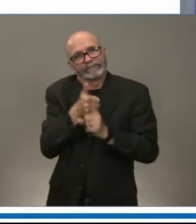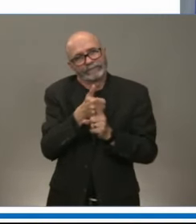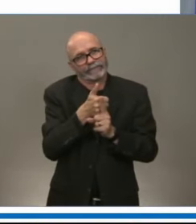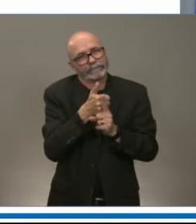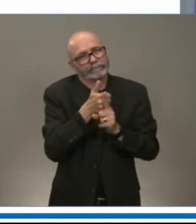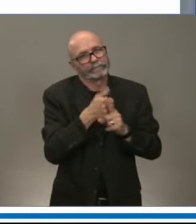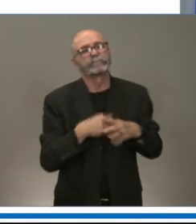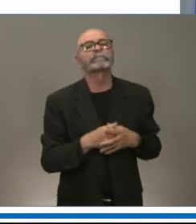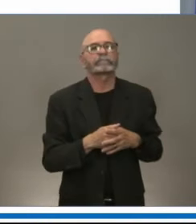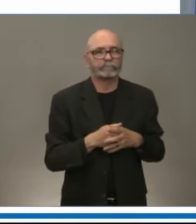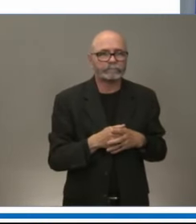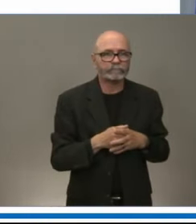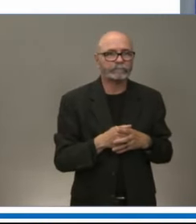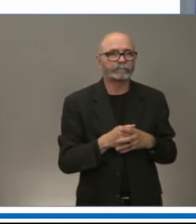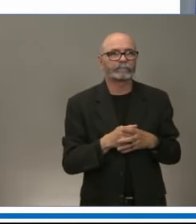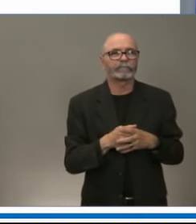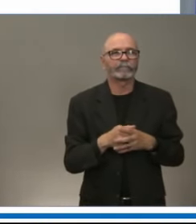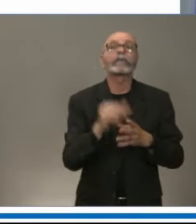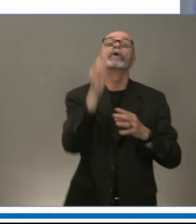and small business owners who are